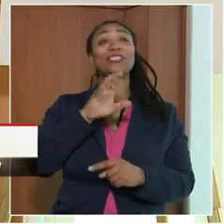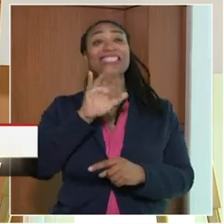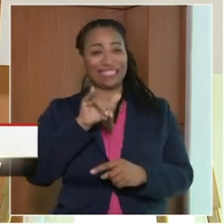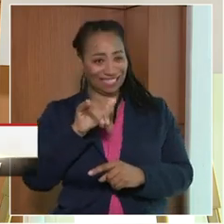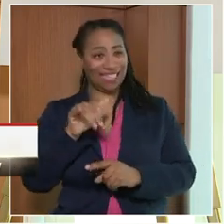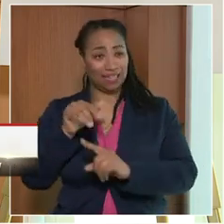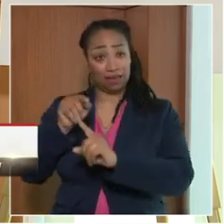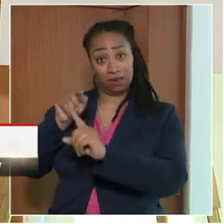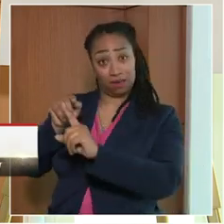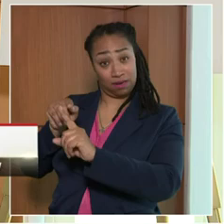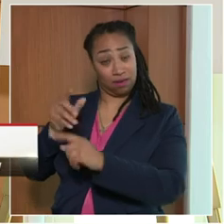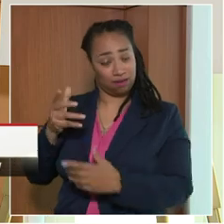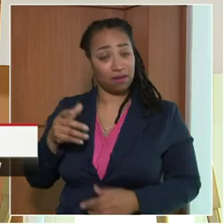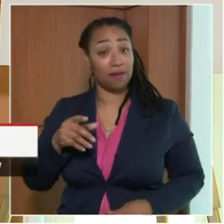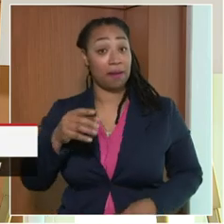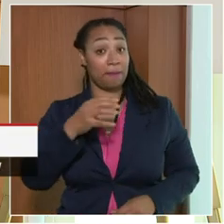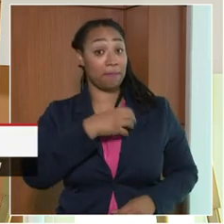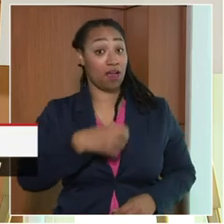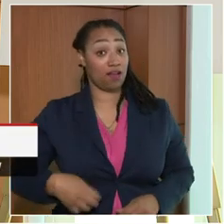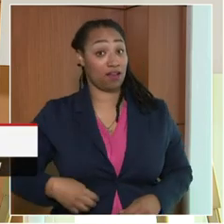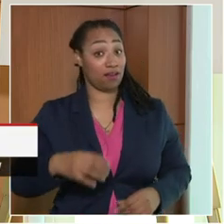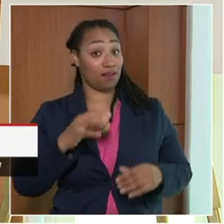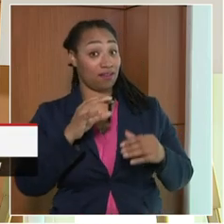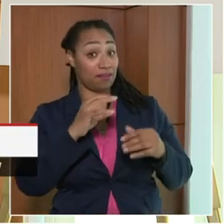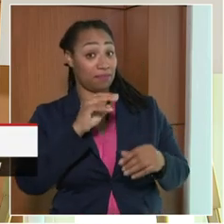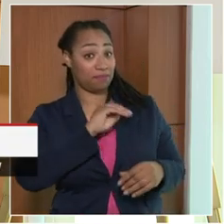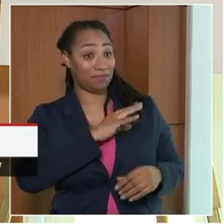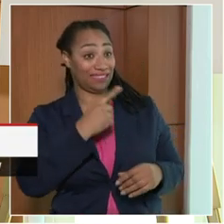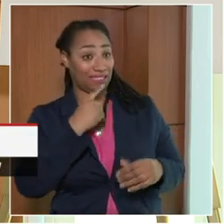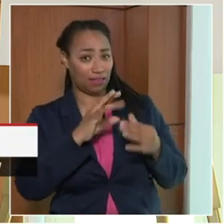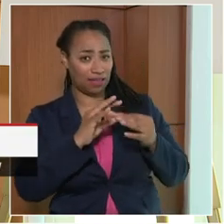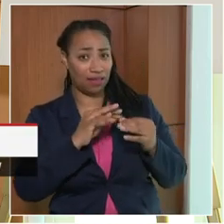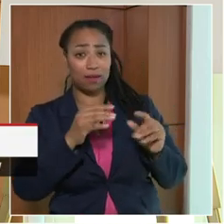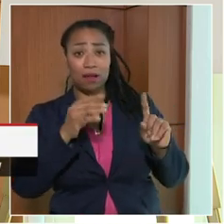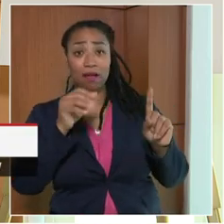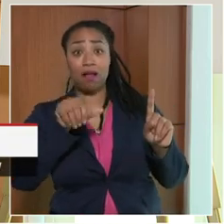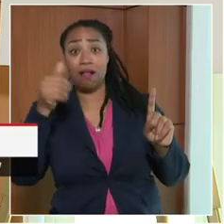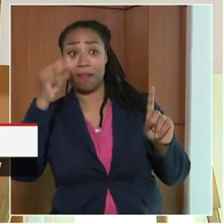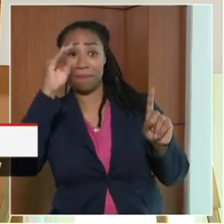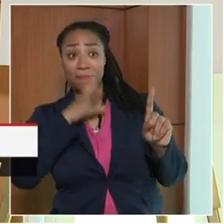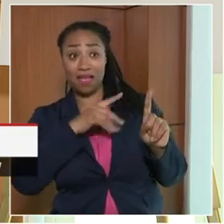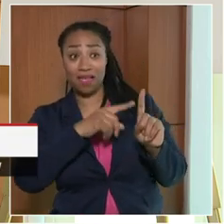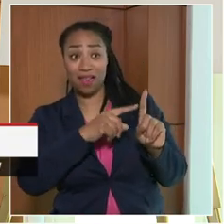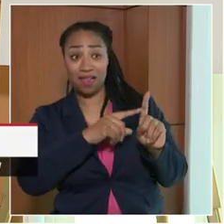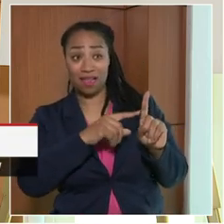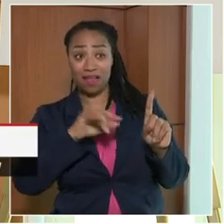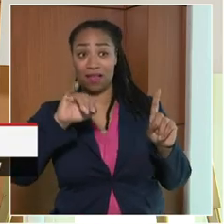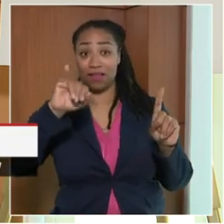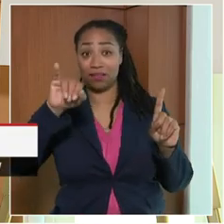I'm like, oh, I don't know Jamal Holtz. Oh, you mean Percy? And